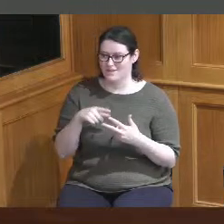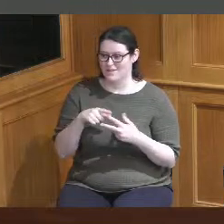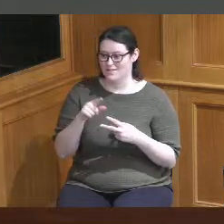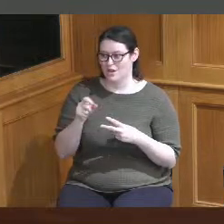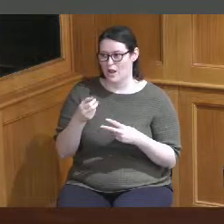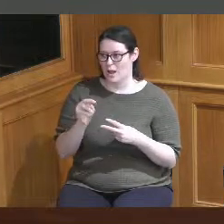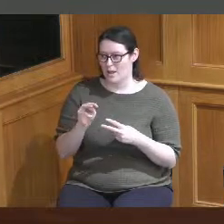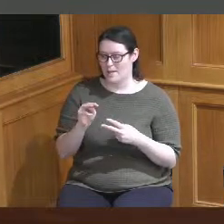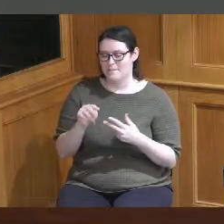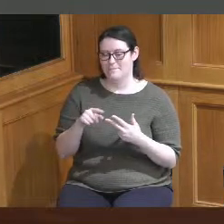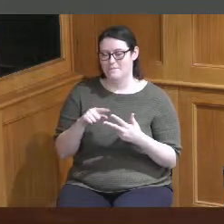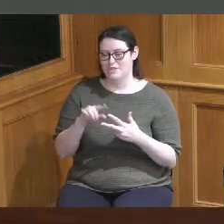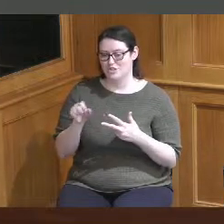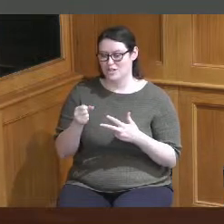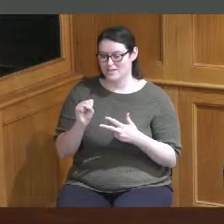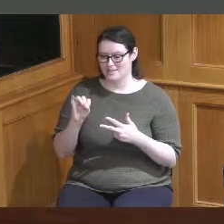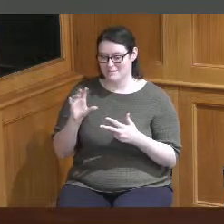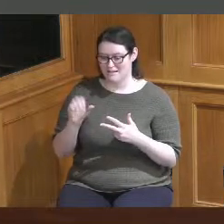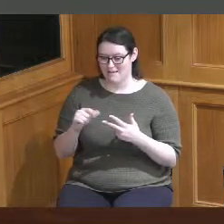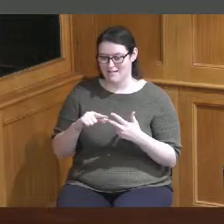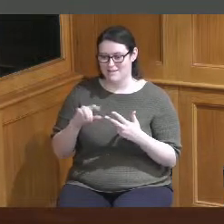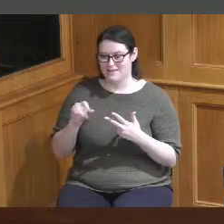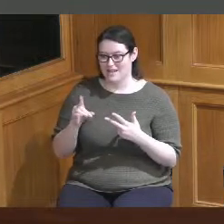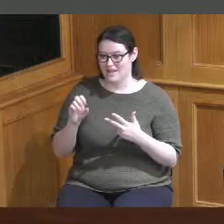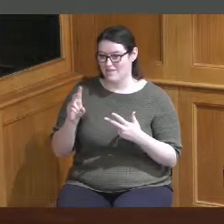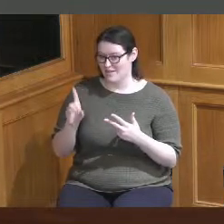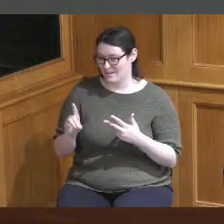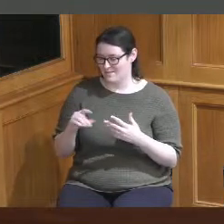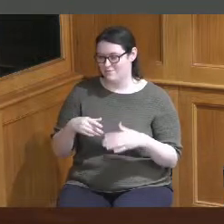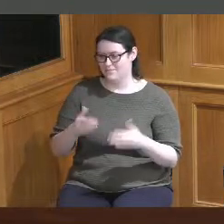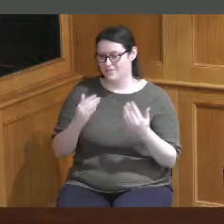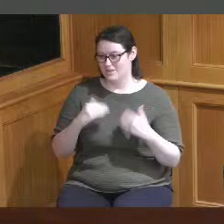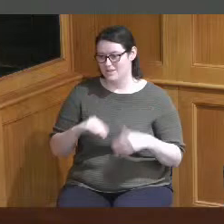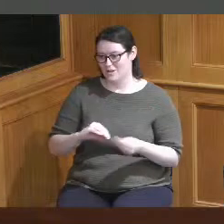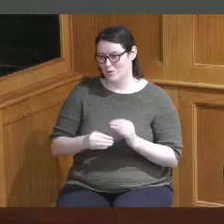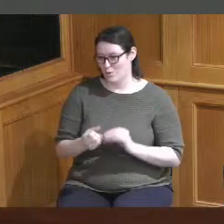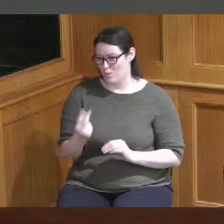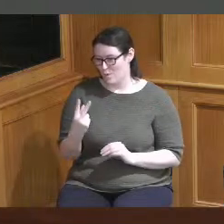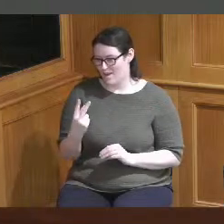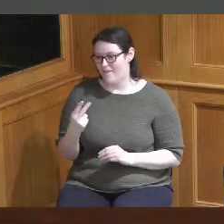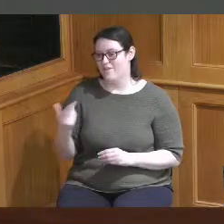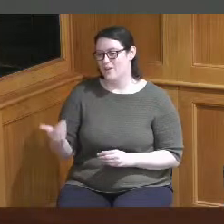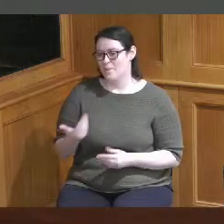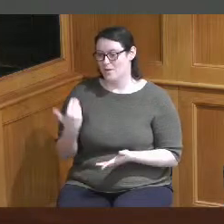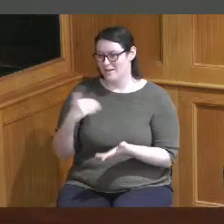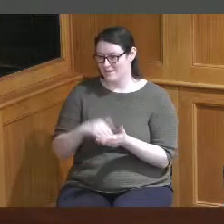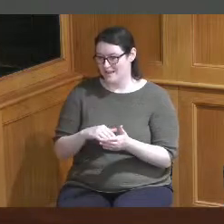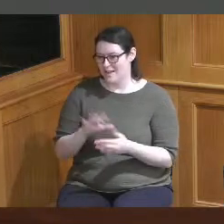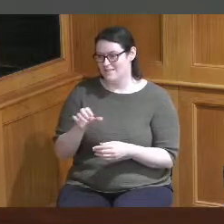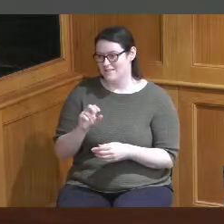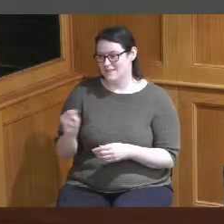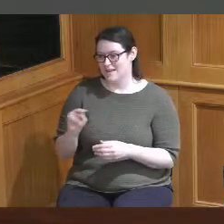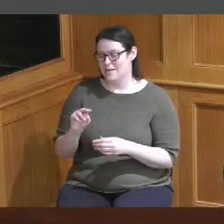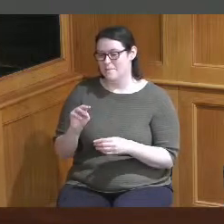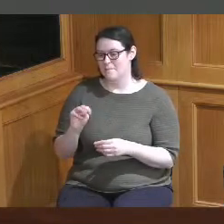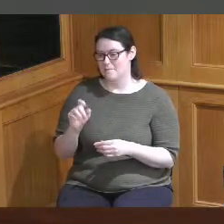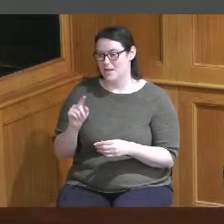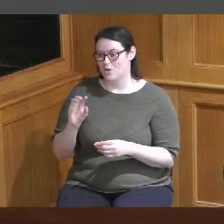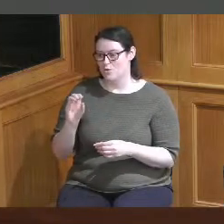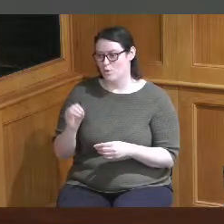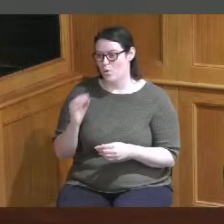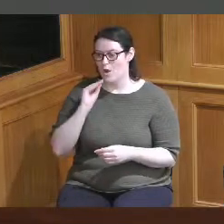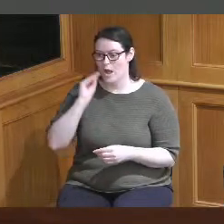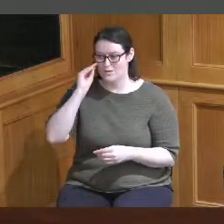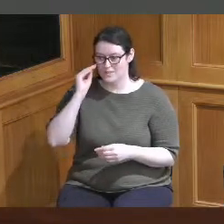Jessica Johnson, and David Thompson. Item number 12 is a resolution reappointing members to the Cincinnati Metropolitan Housing